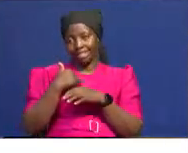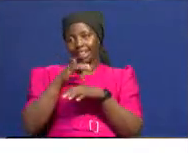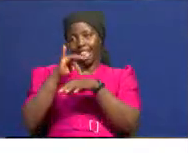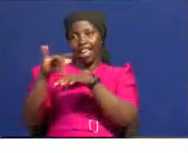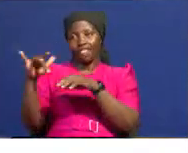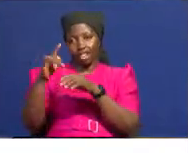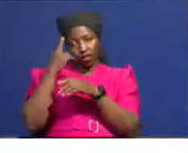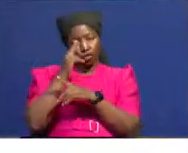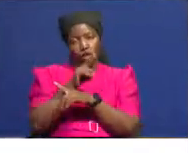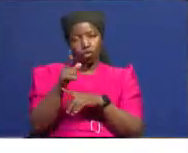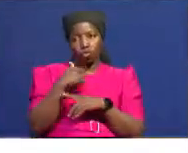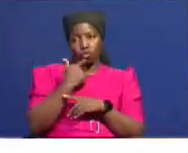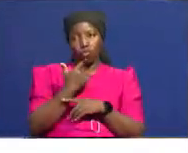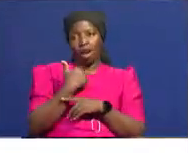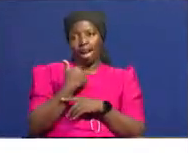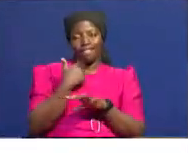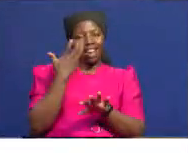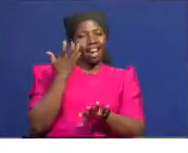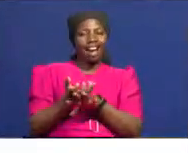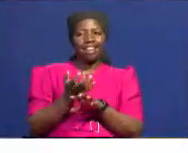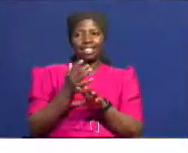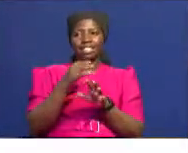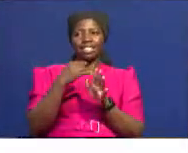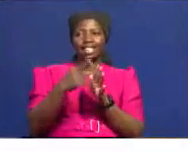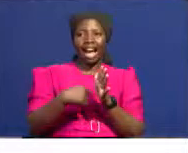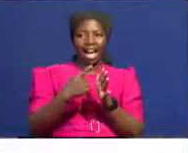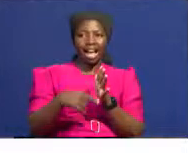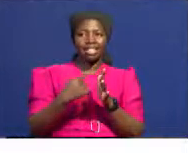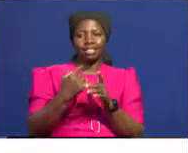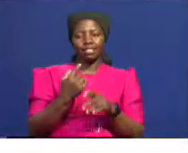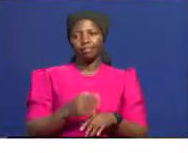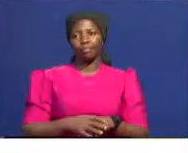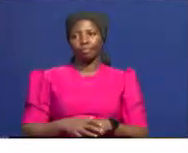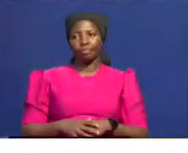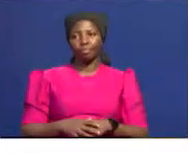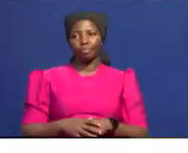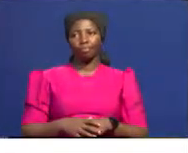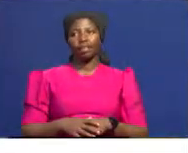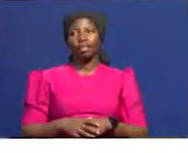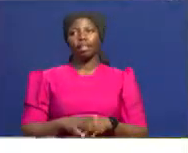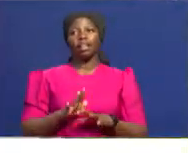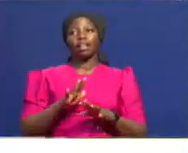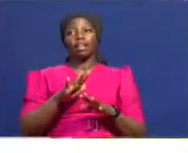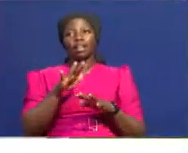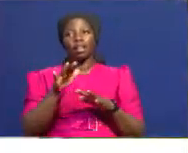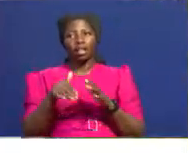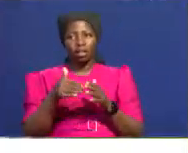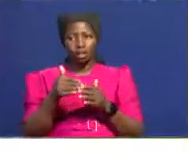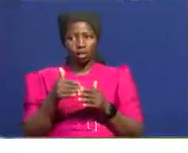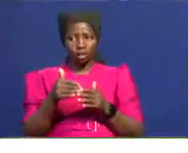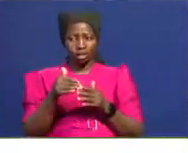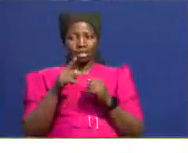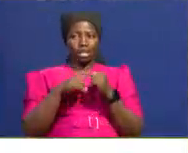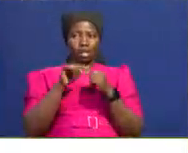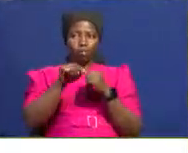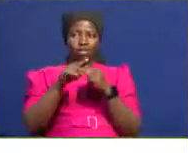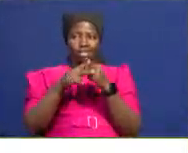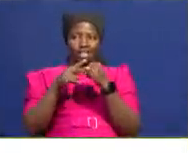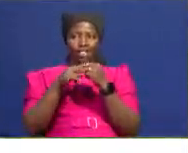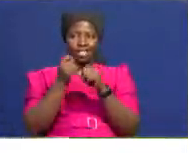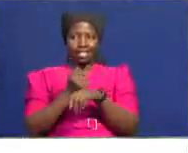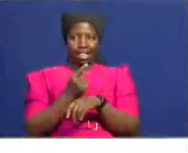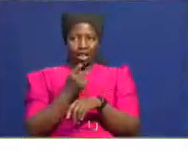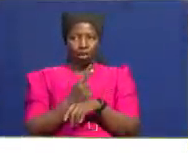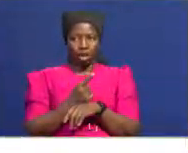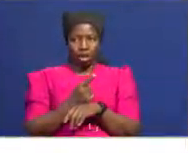hard tires, with Neuville struggling as the heavens began to open. In all, Neuville lost 6.7 seconds to